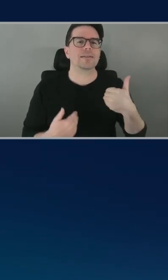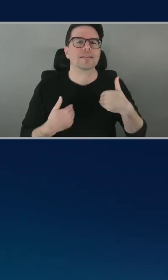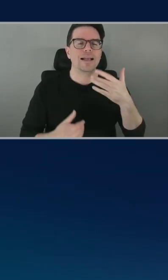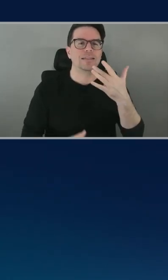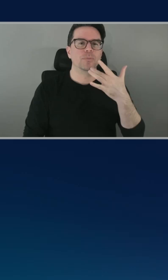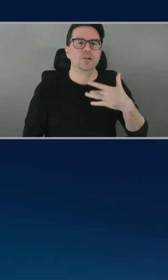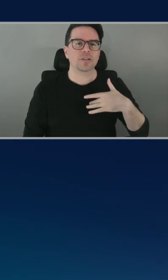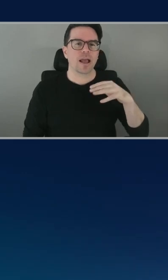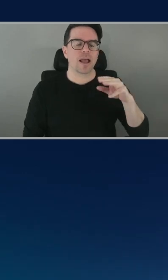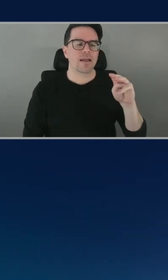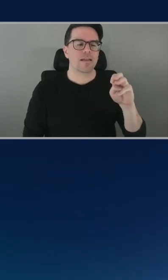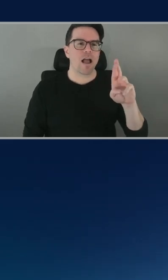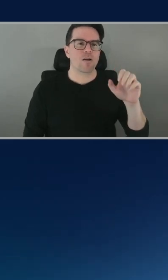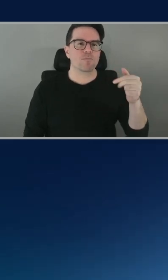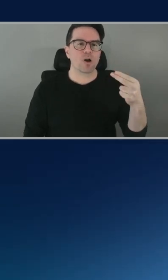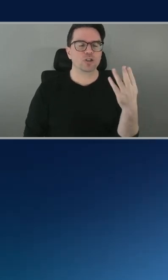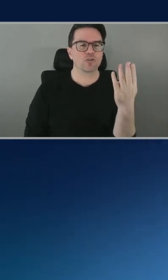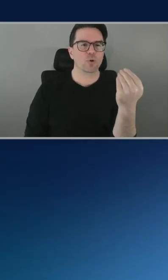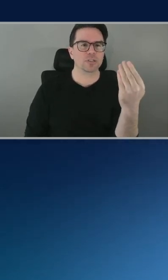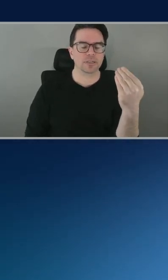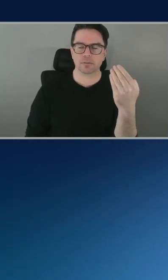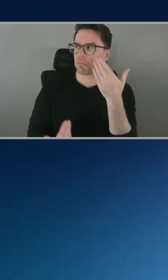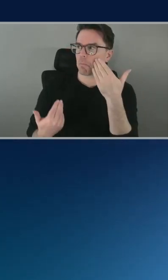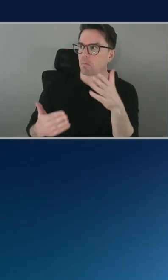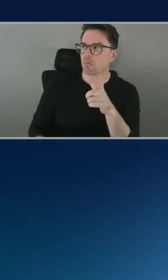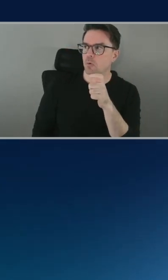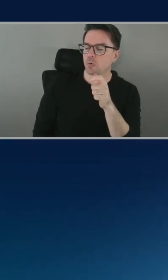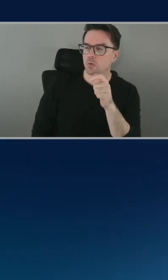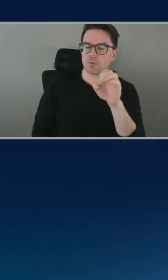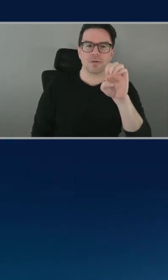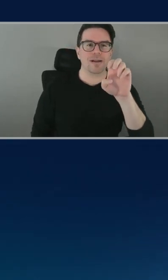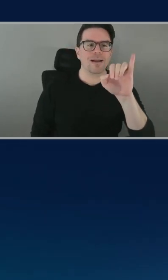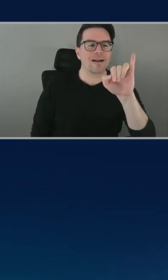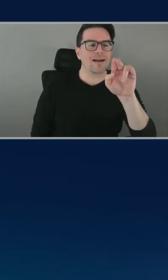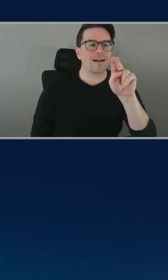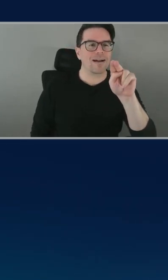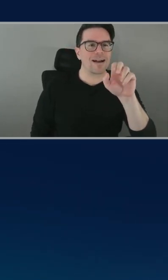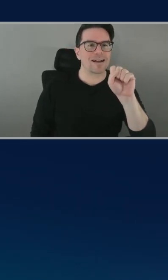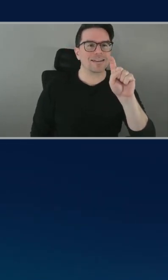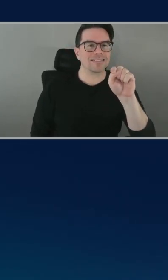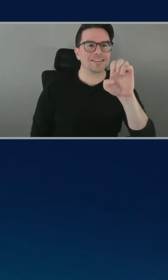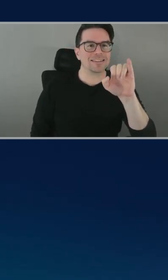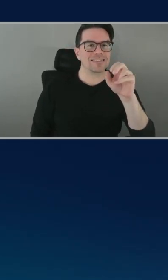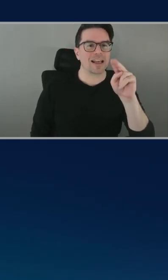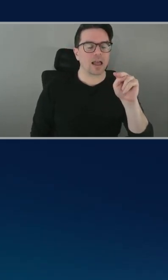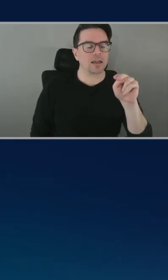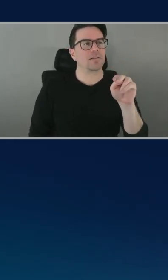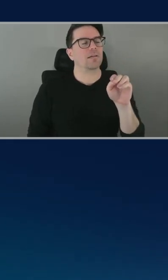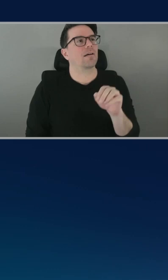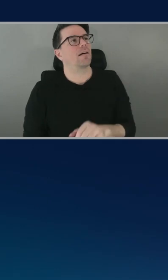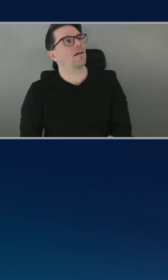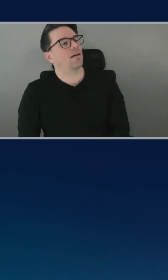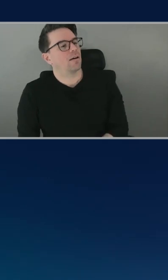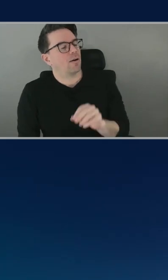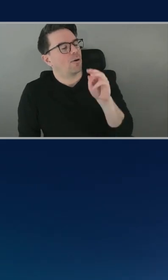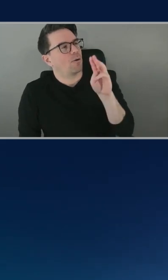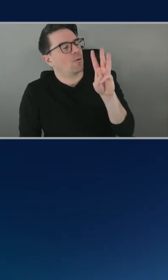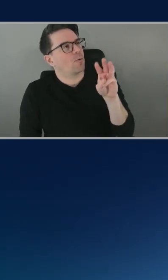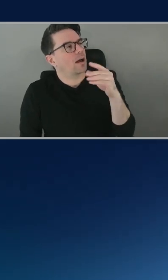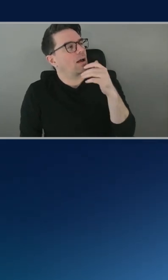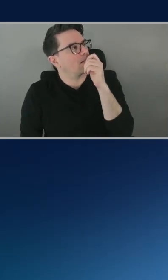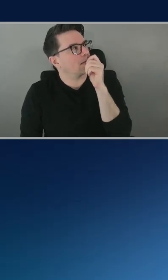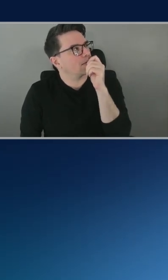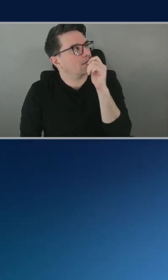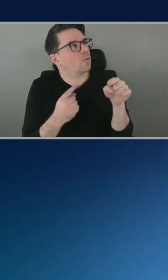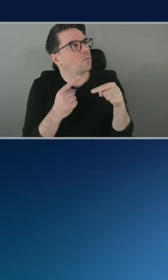somebody? Einstein. Wow. When you think about it, it really is all relative. But again, my name is Adrian San Miguel.